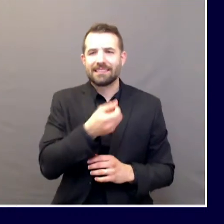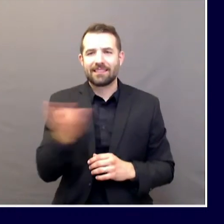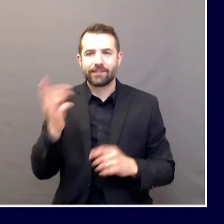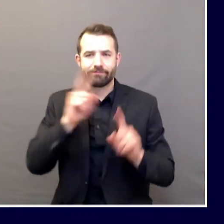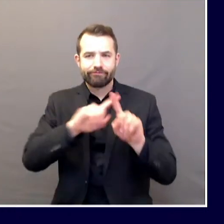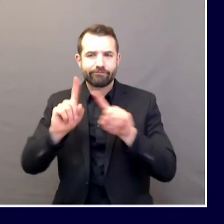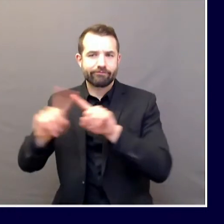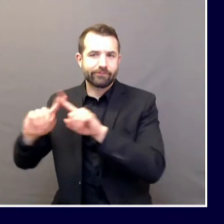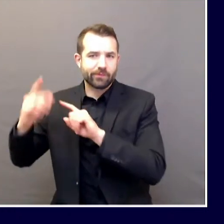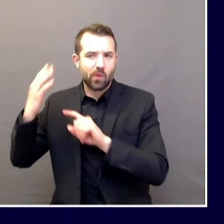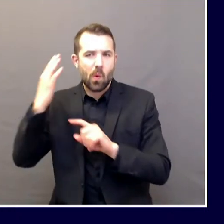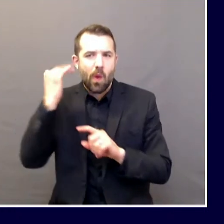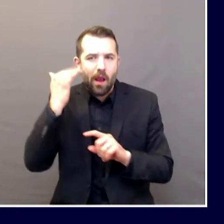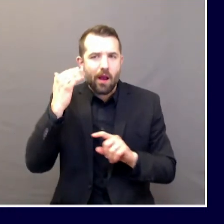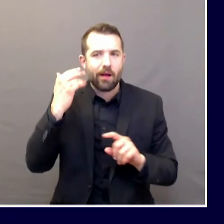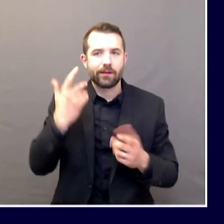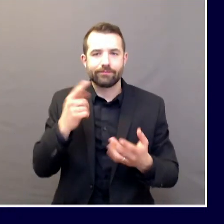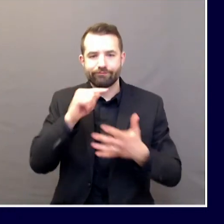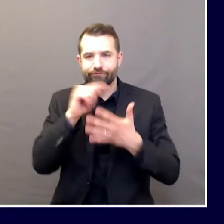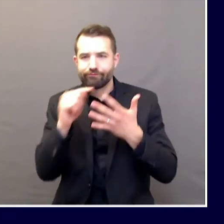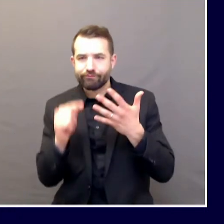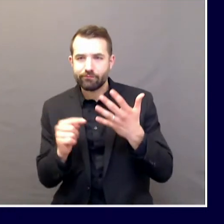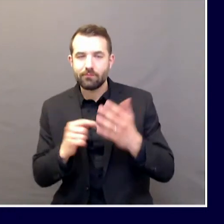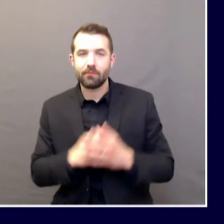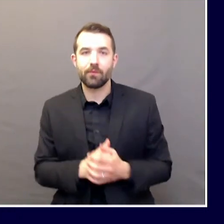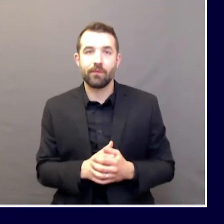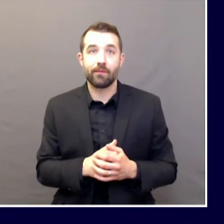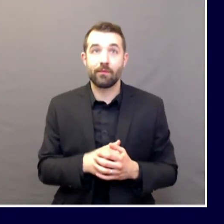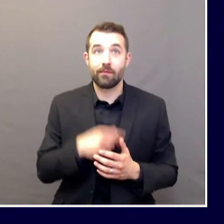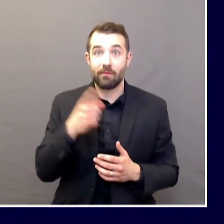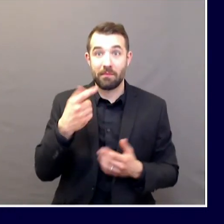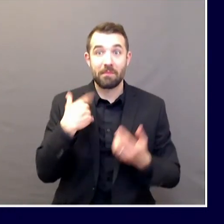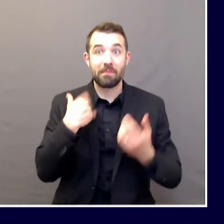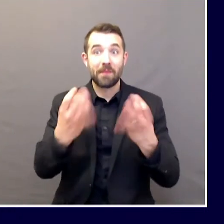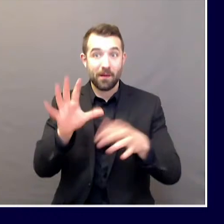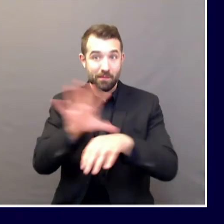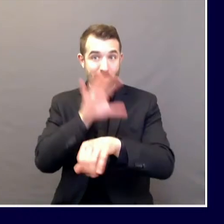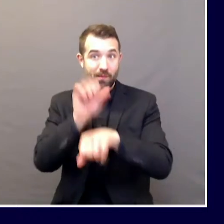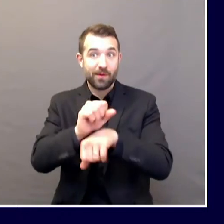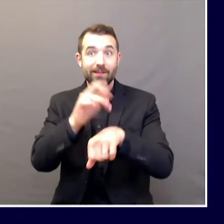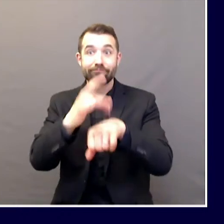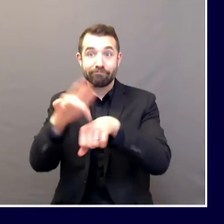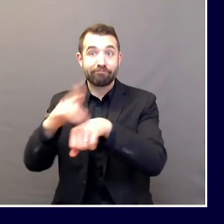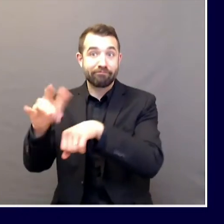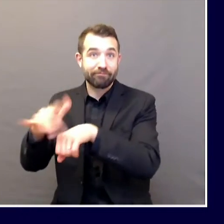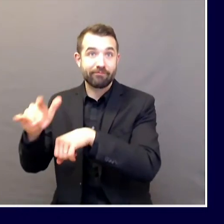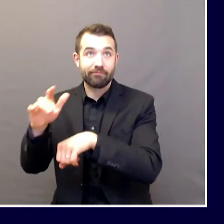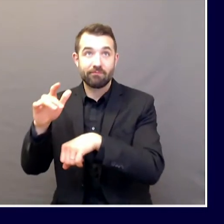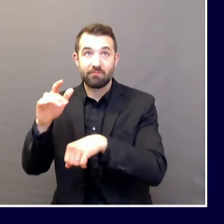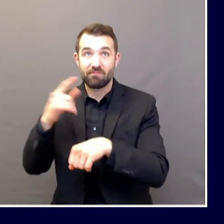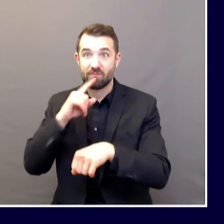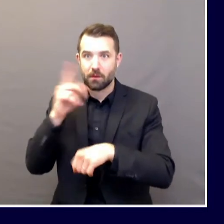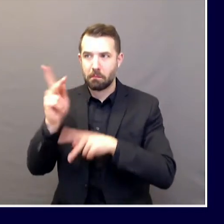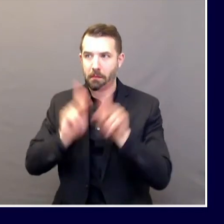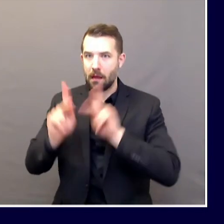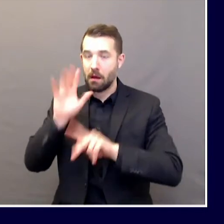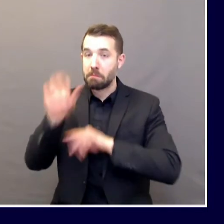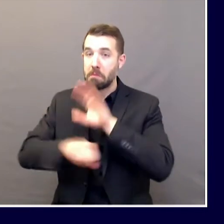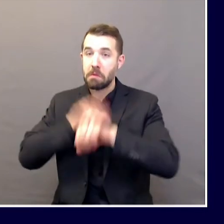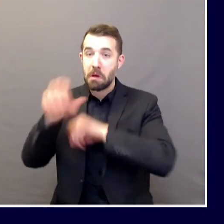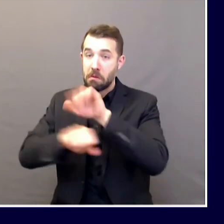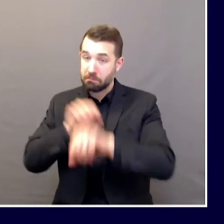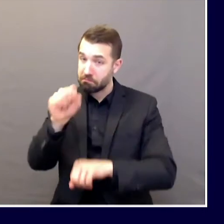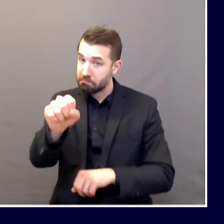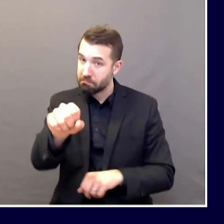know that they are opening up, freeing up appointments, they also get snapped up relatively quickly. I've spoken personally